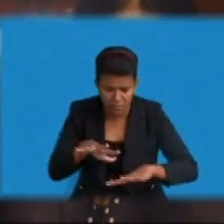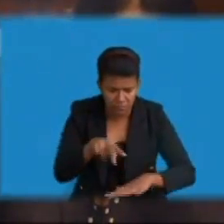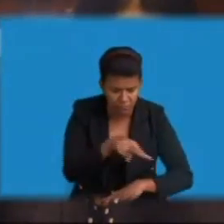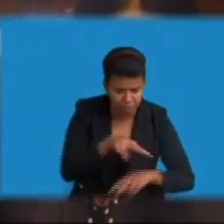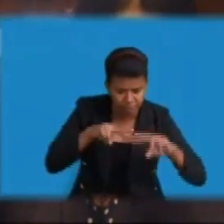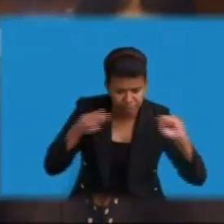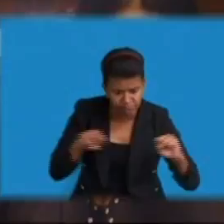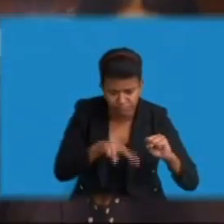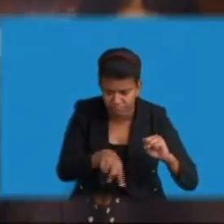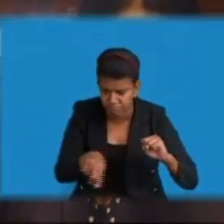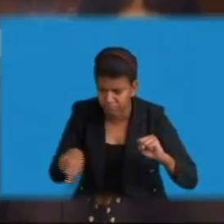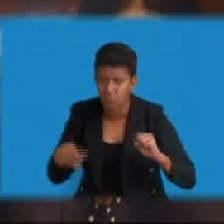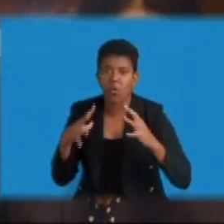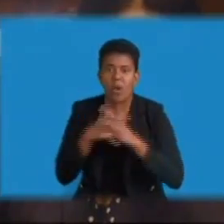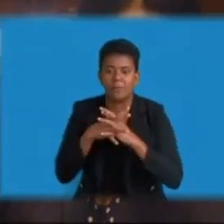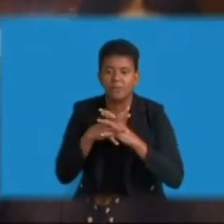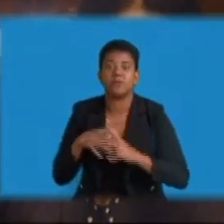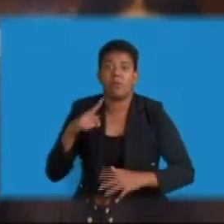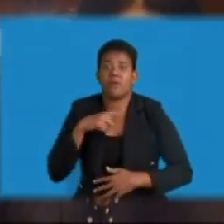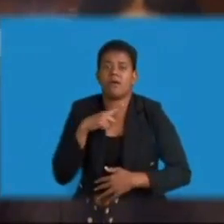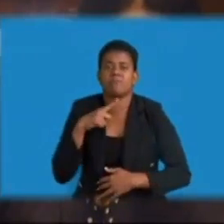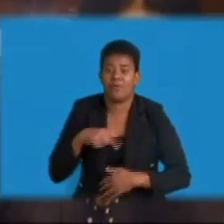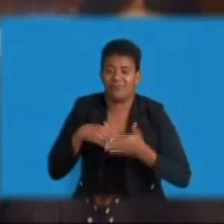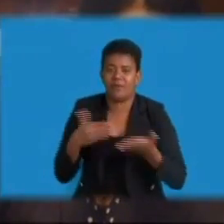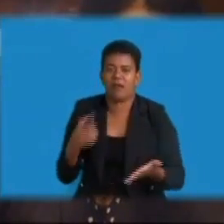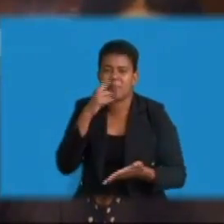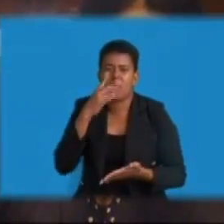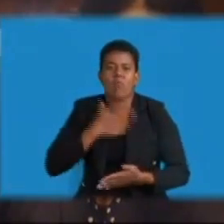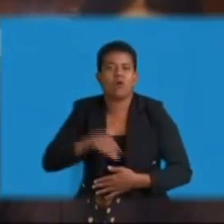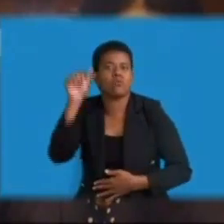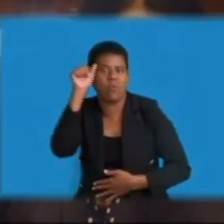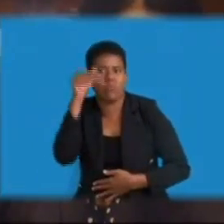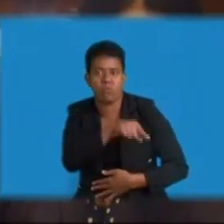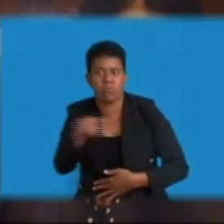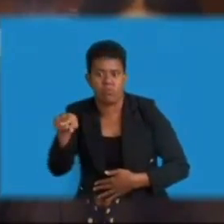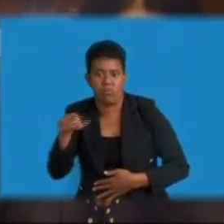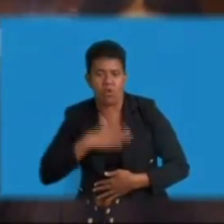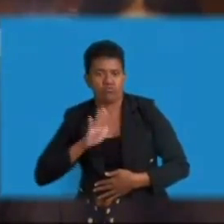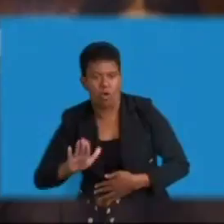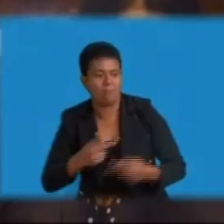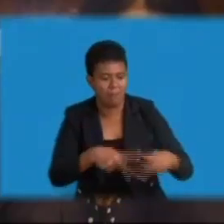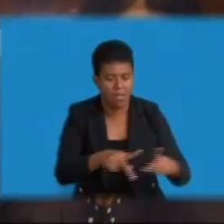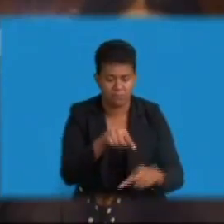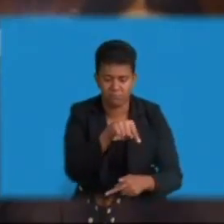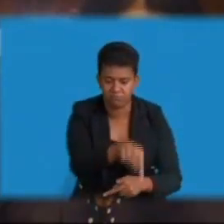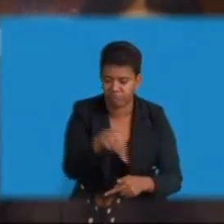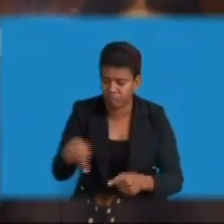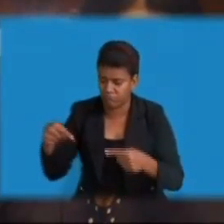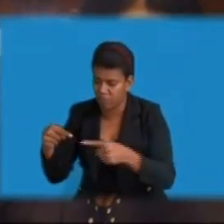demand for more precise positioning frameworks. Now, the national framework is also essential for very